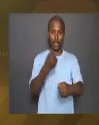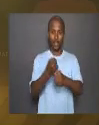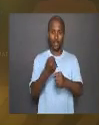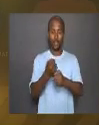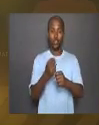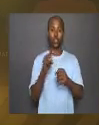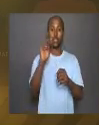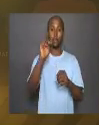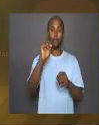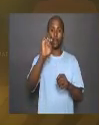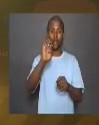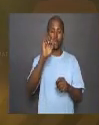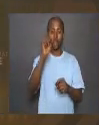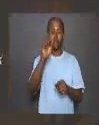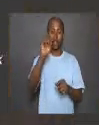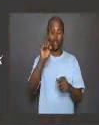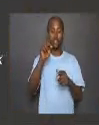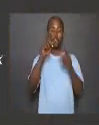the mean value theorem.